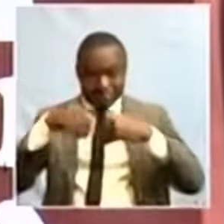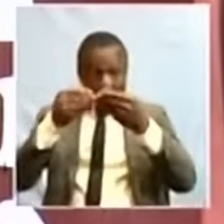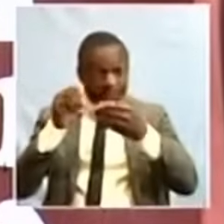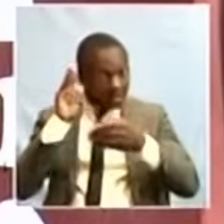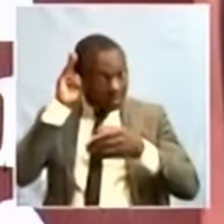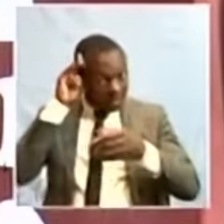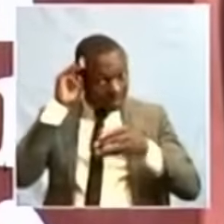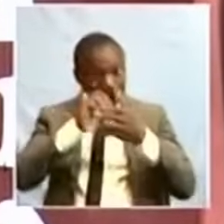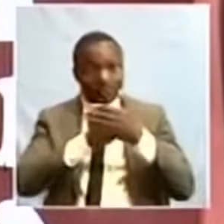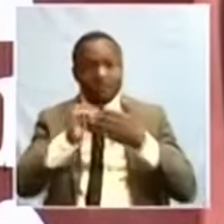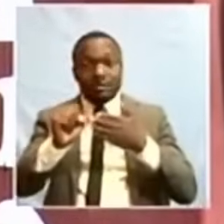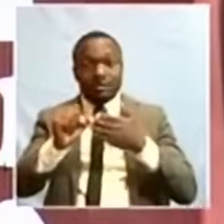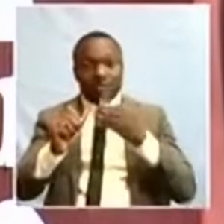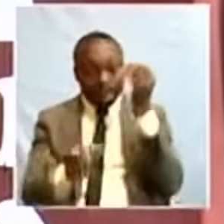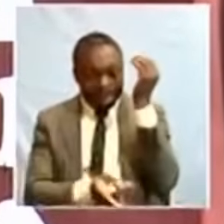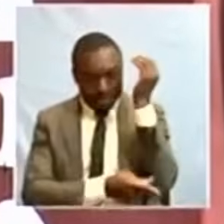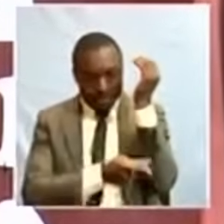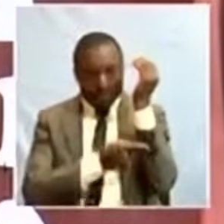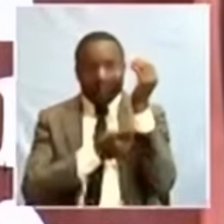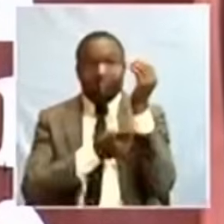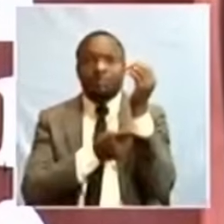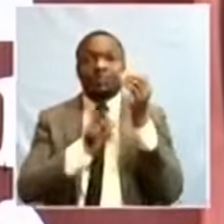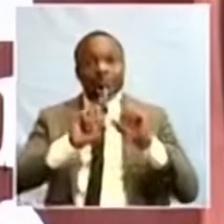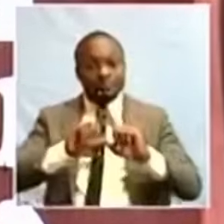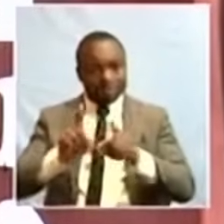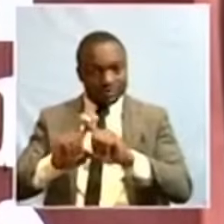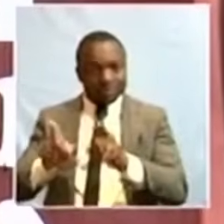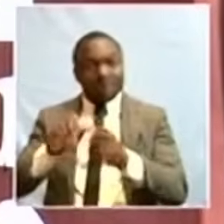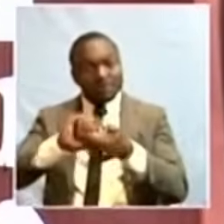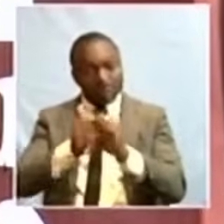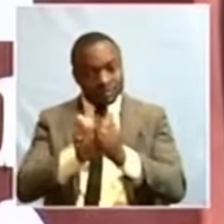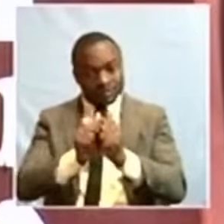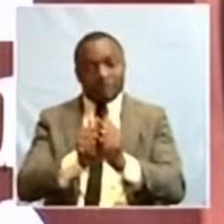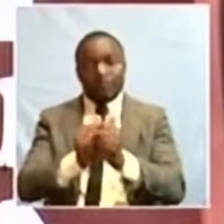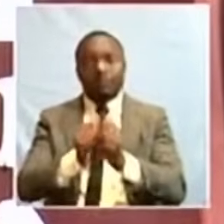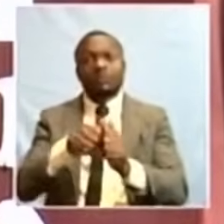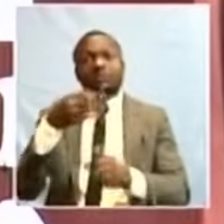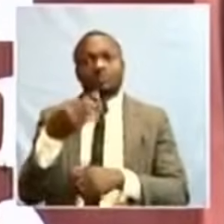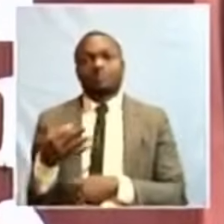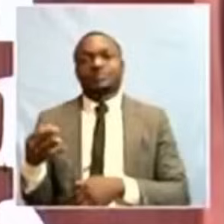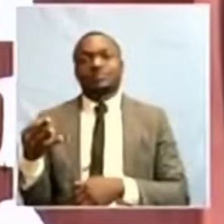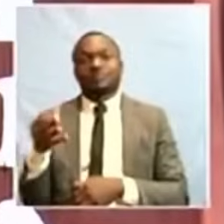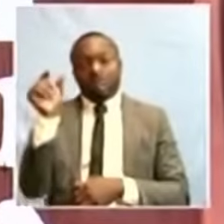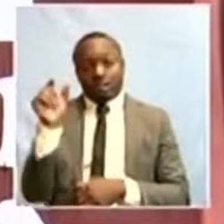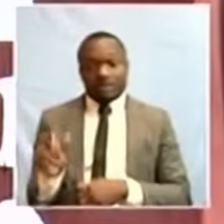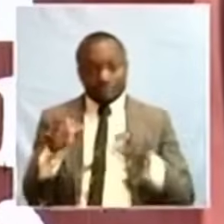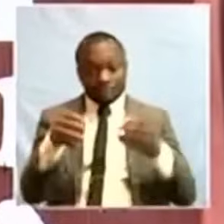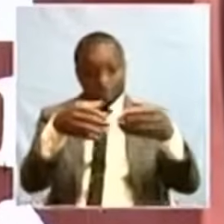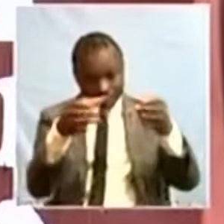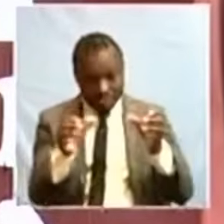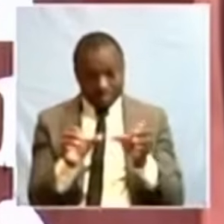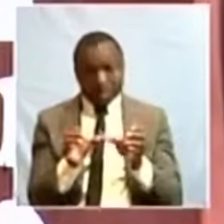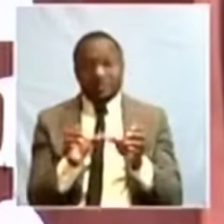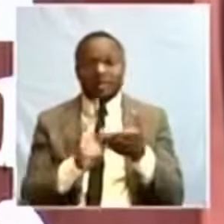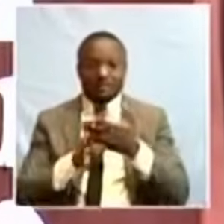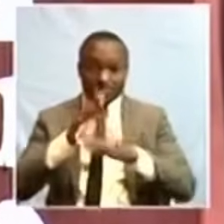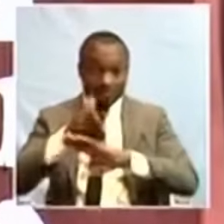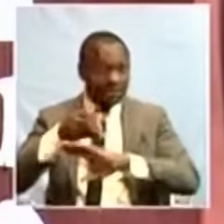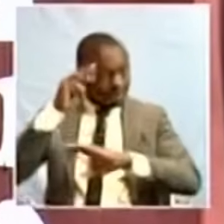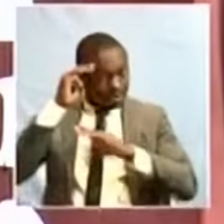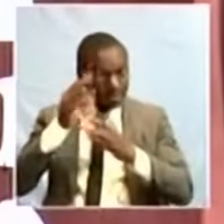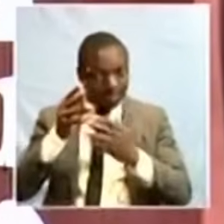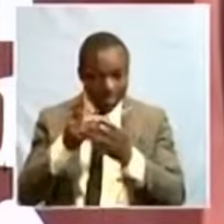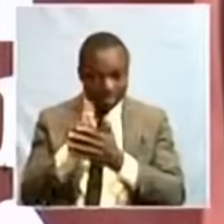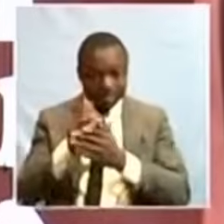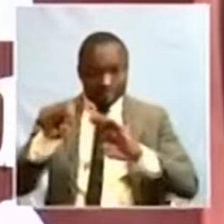ministerial statement on the development of multi-sports facilities in each constituency, and thereafter the Minister of Finance